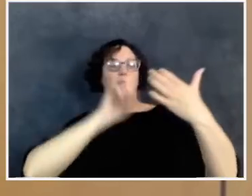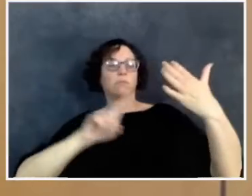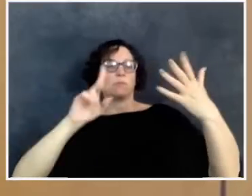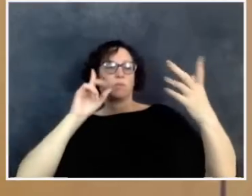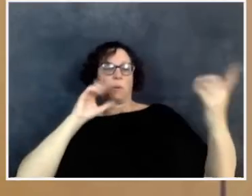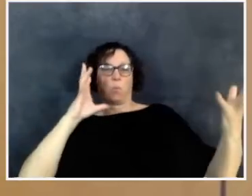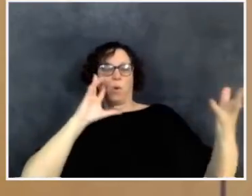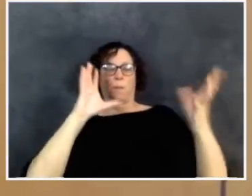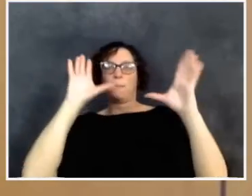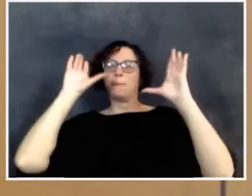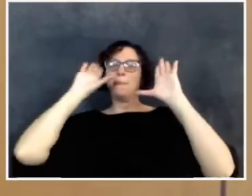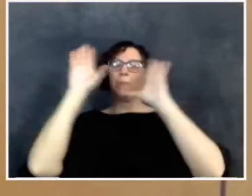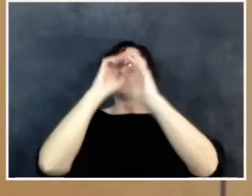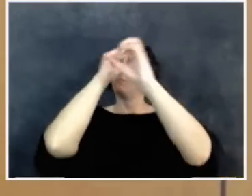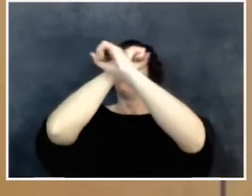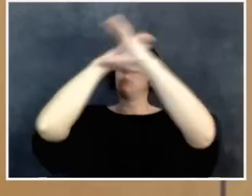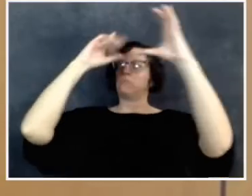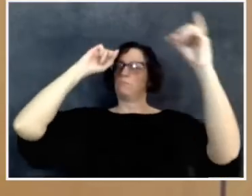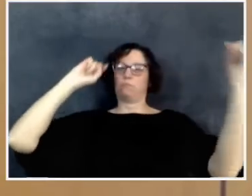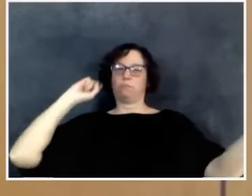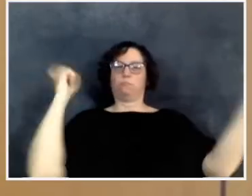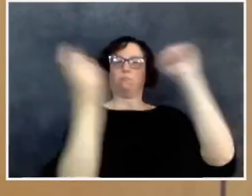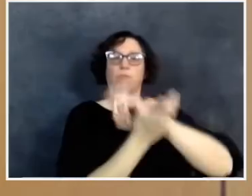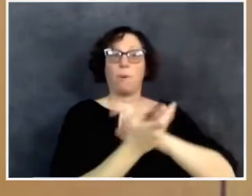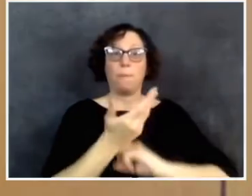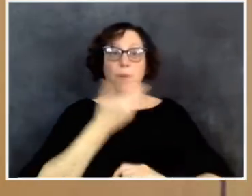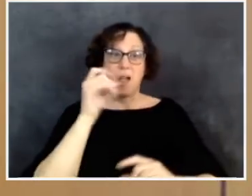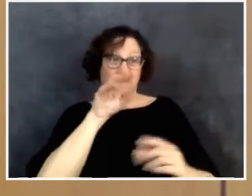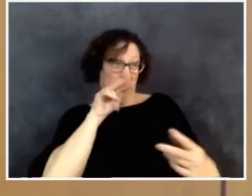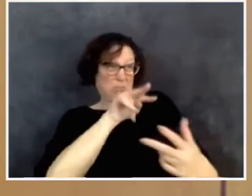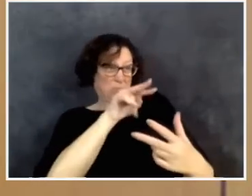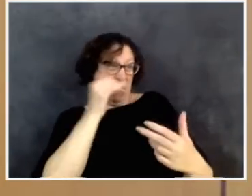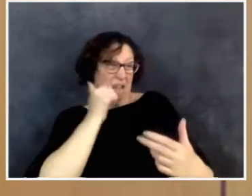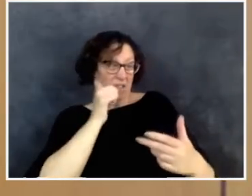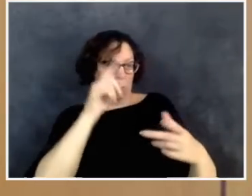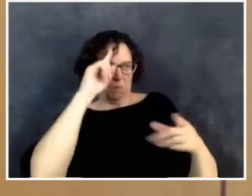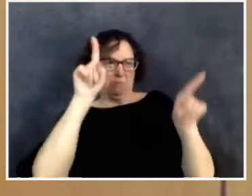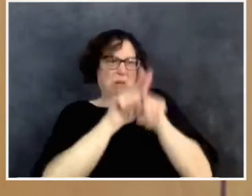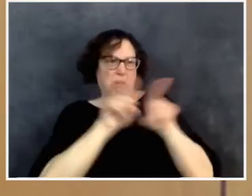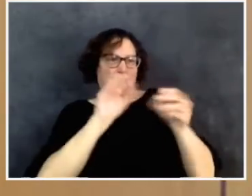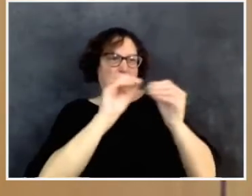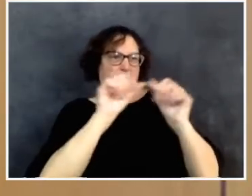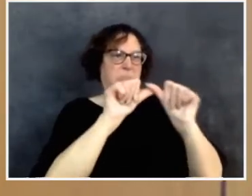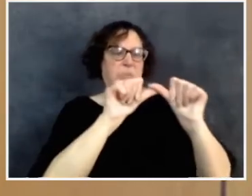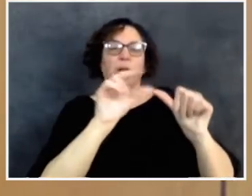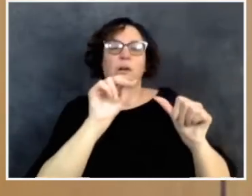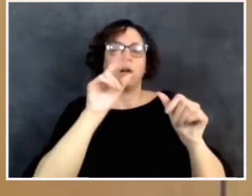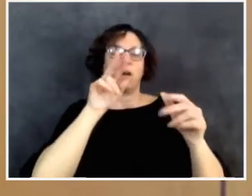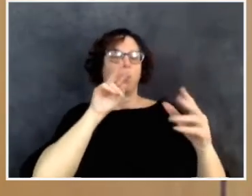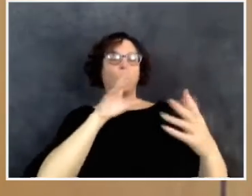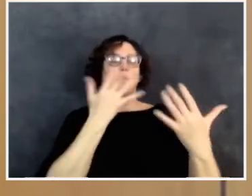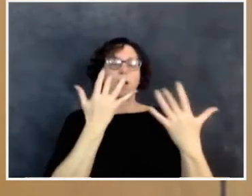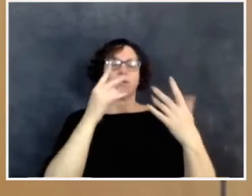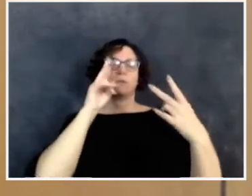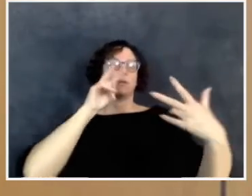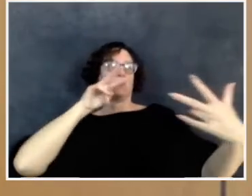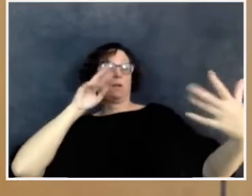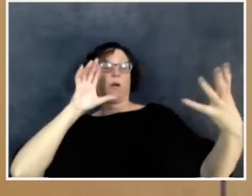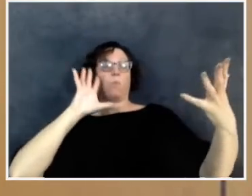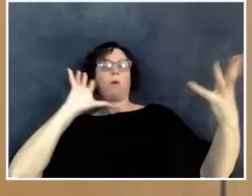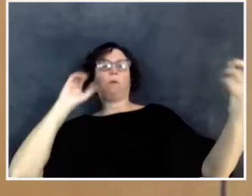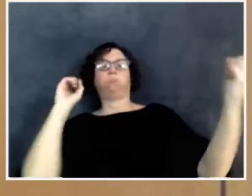so, we have been saying that we are seeing very encouraging news in terms of the